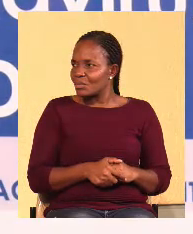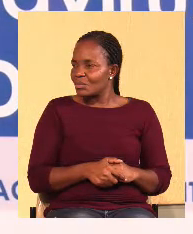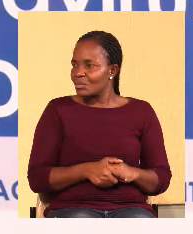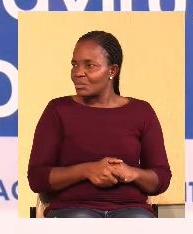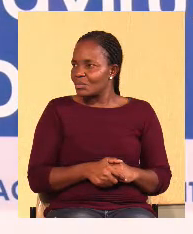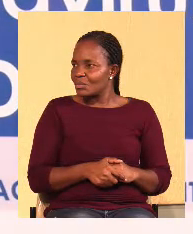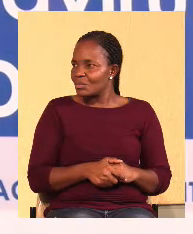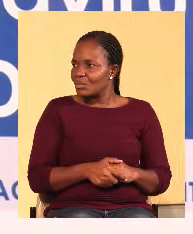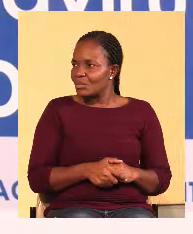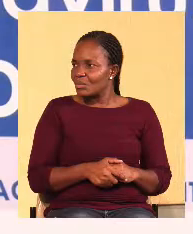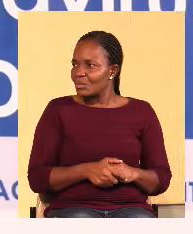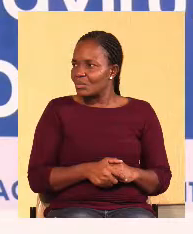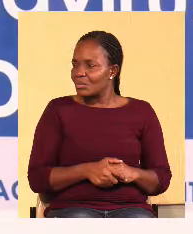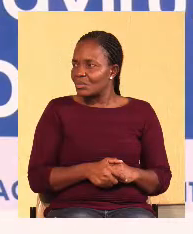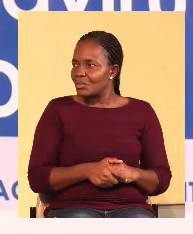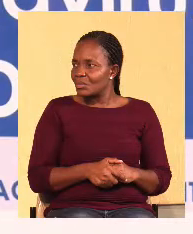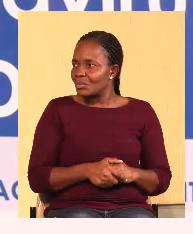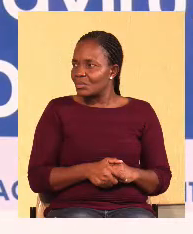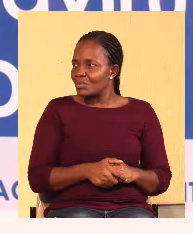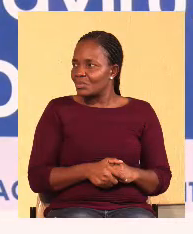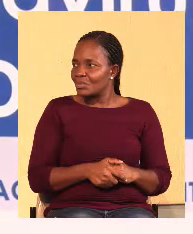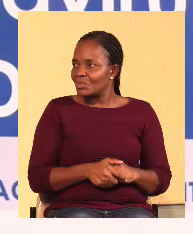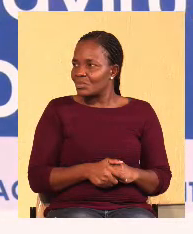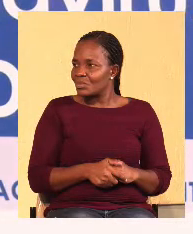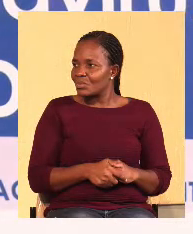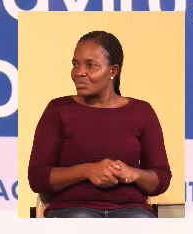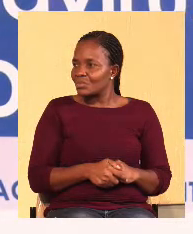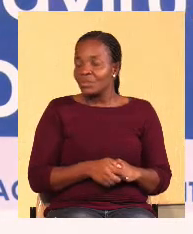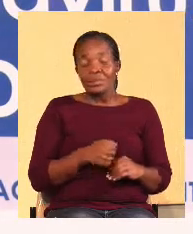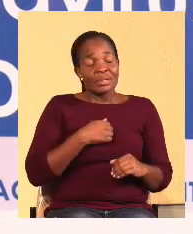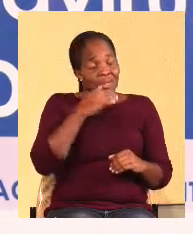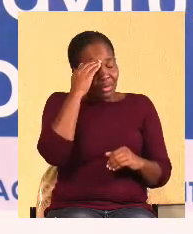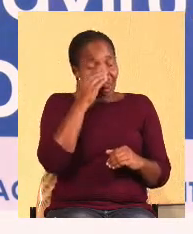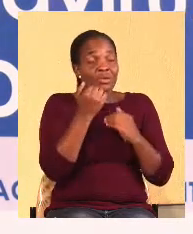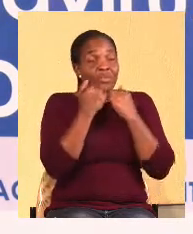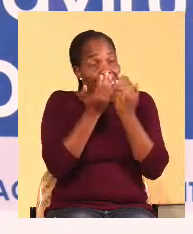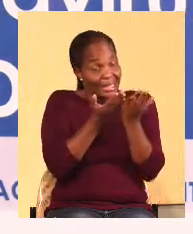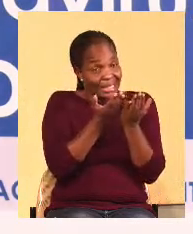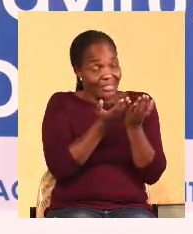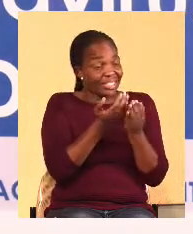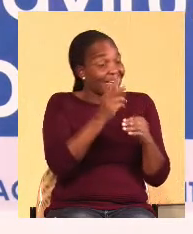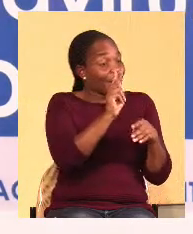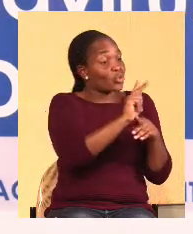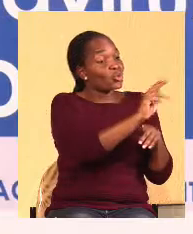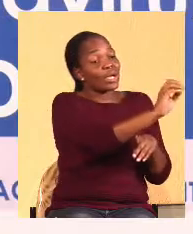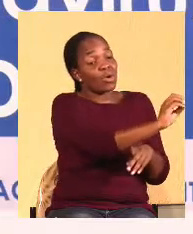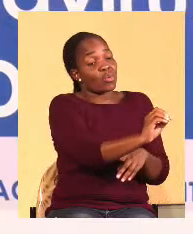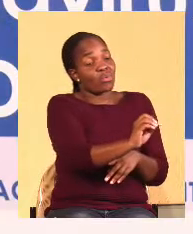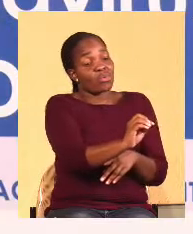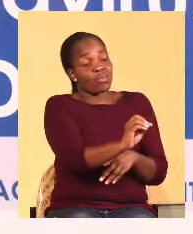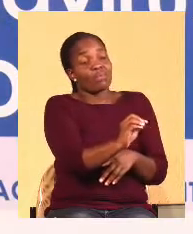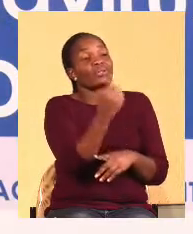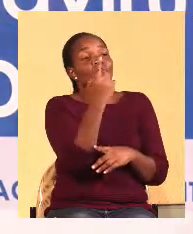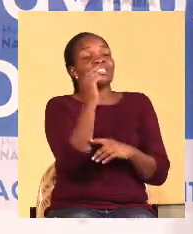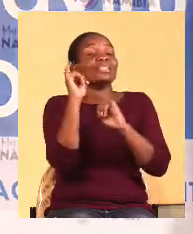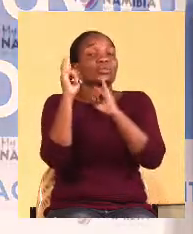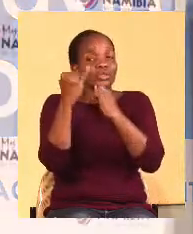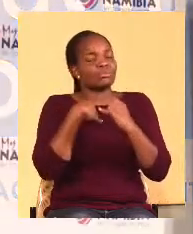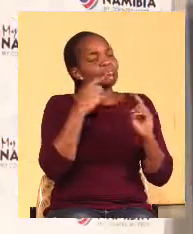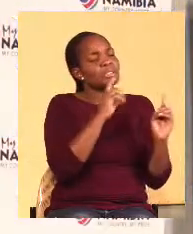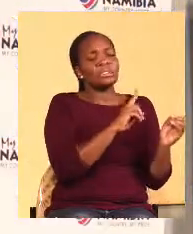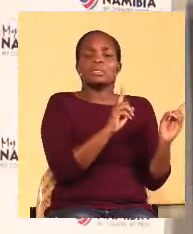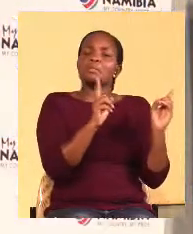Katutura, they can't find certain essential services maybe in Katutura, and they need to go to town. Are those people catered for as well? Thank you very much. Okay, thank you very much.